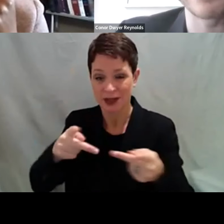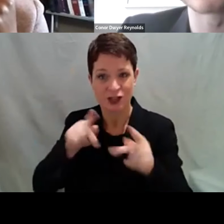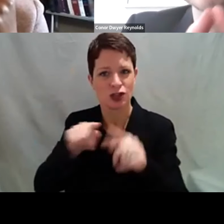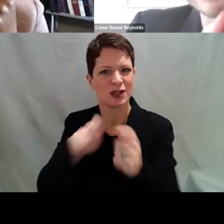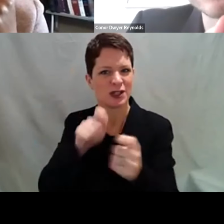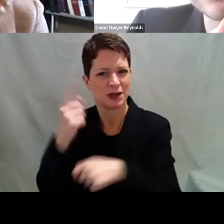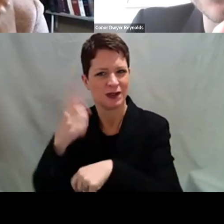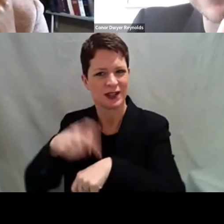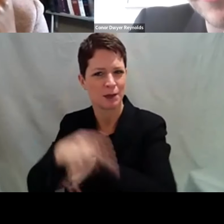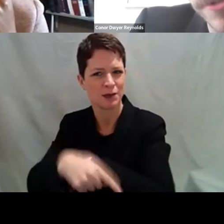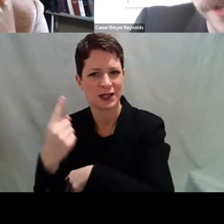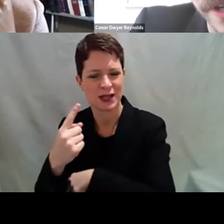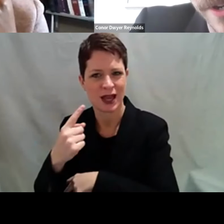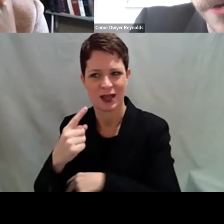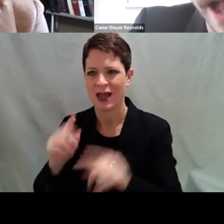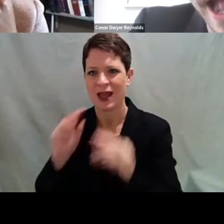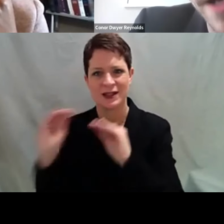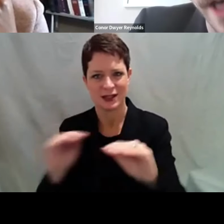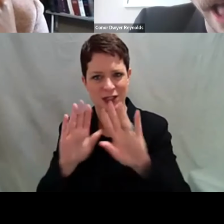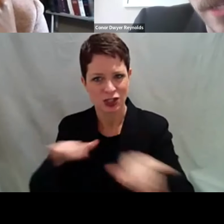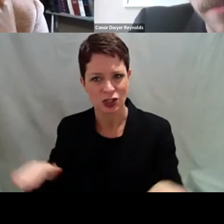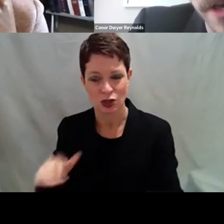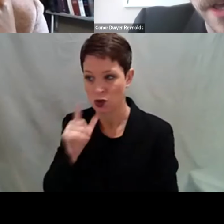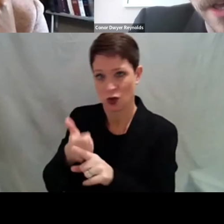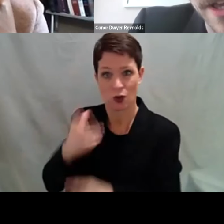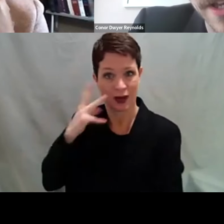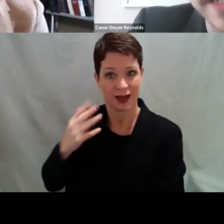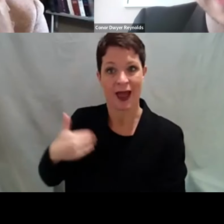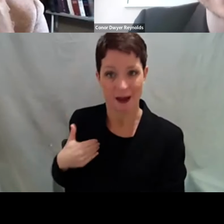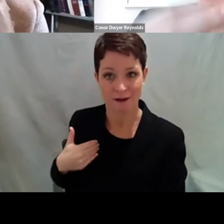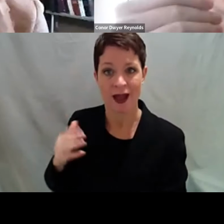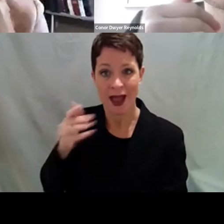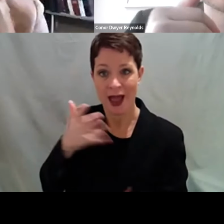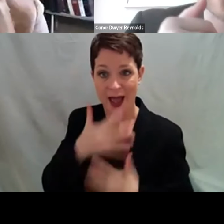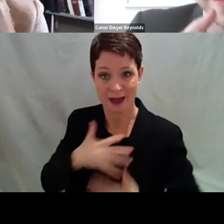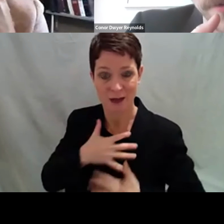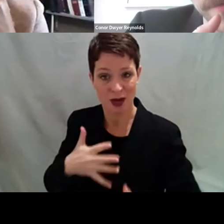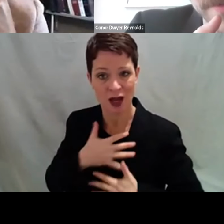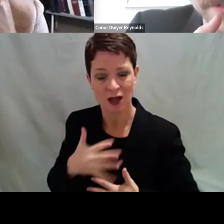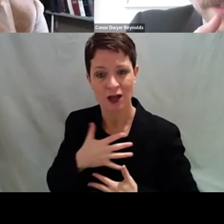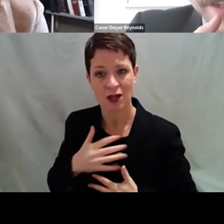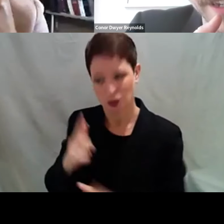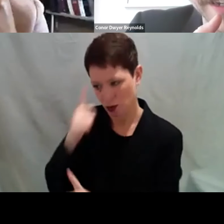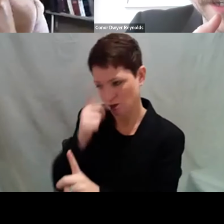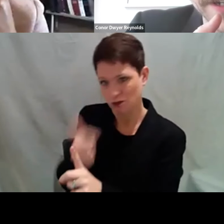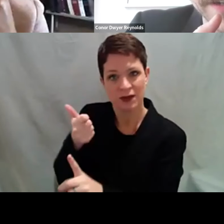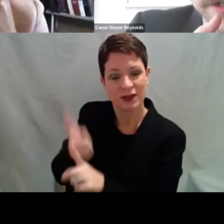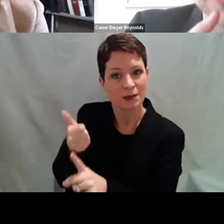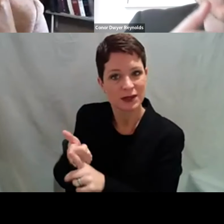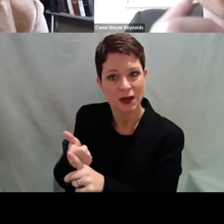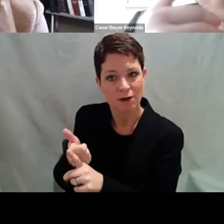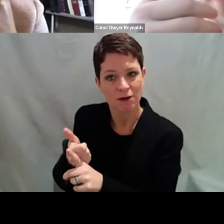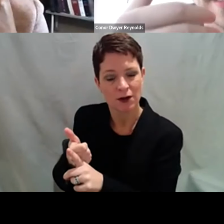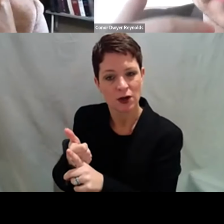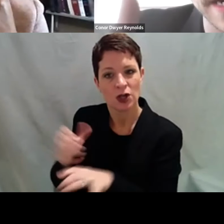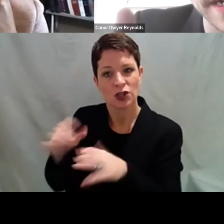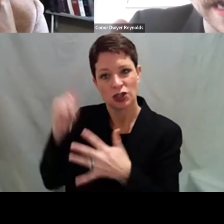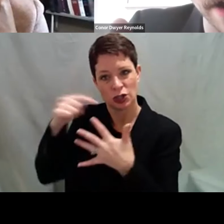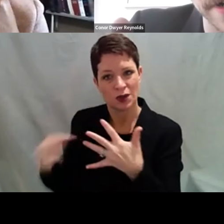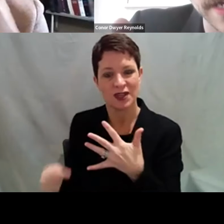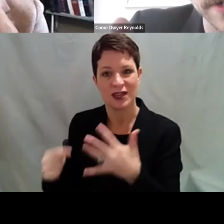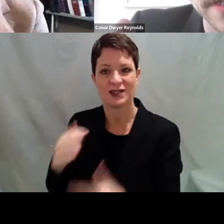day and teaching your children who have asthma to take it upon themselves to do these kind